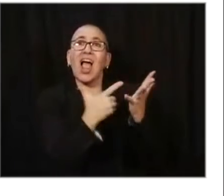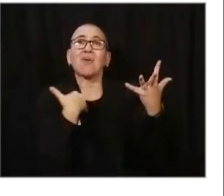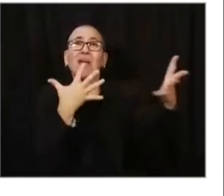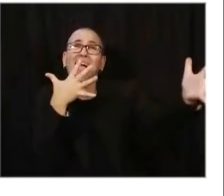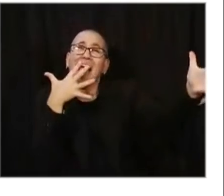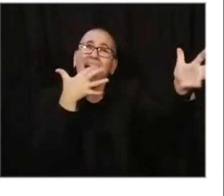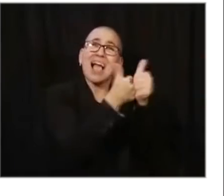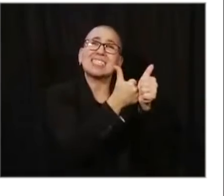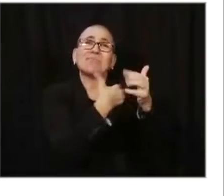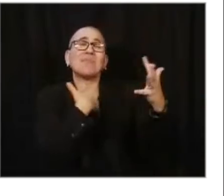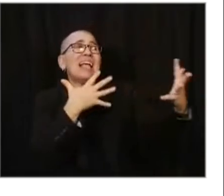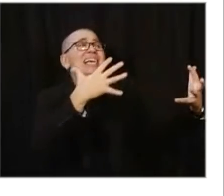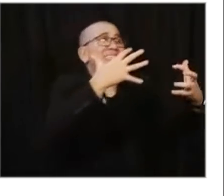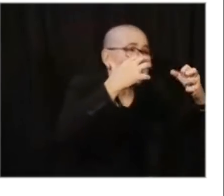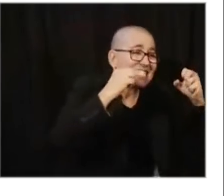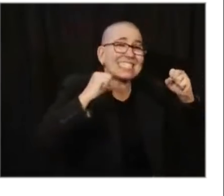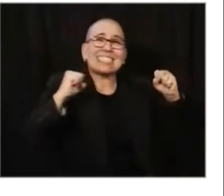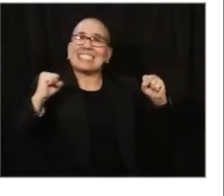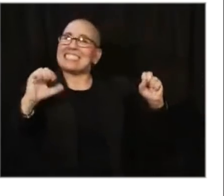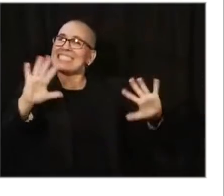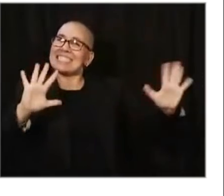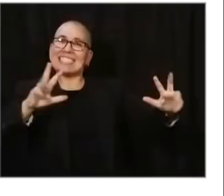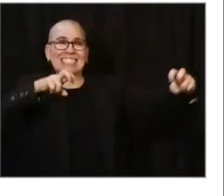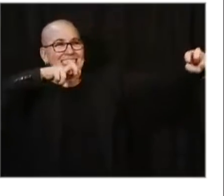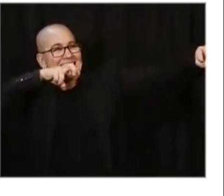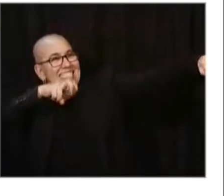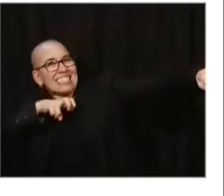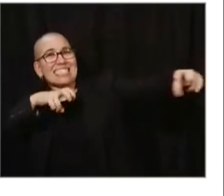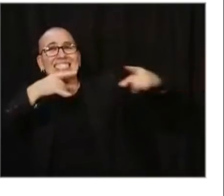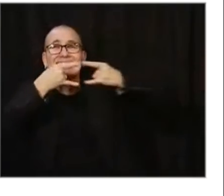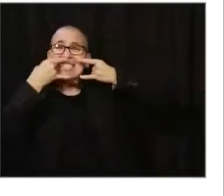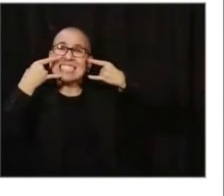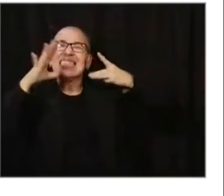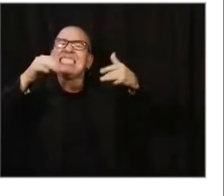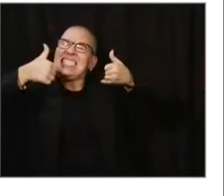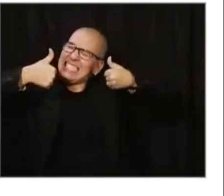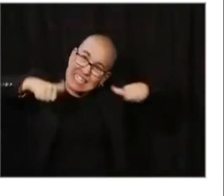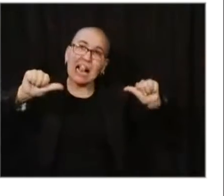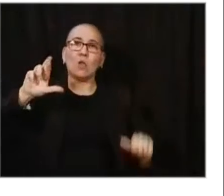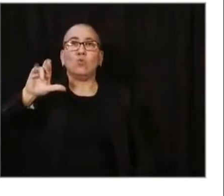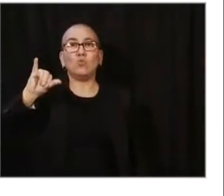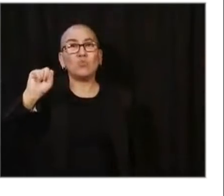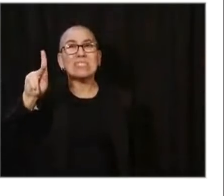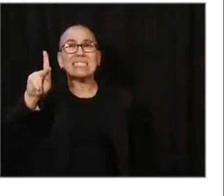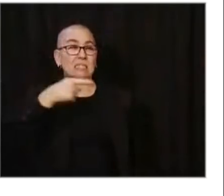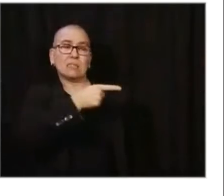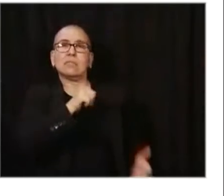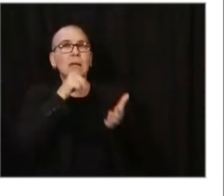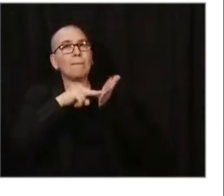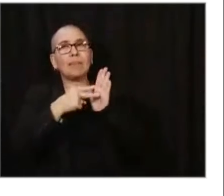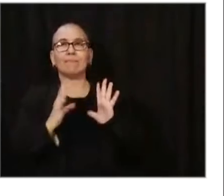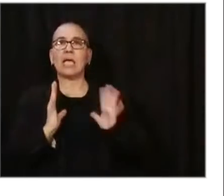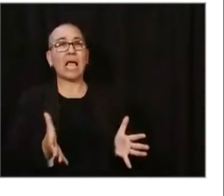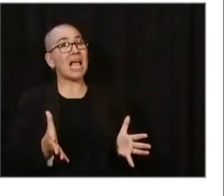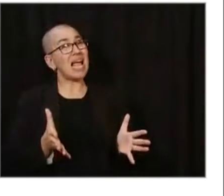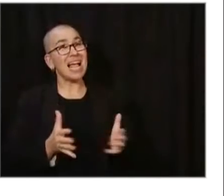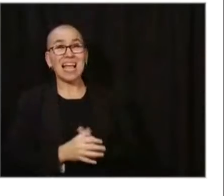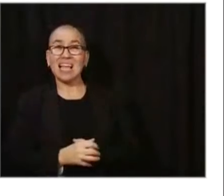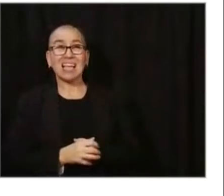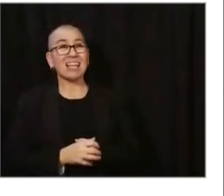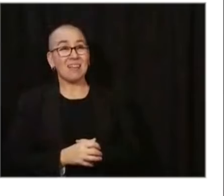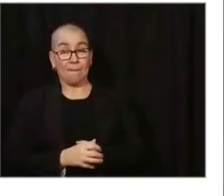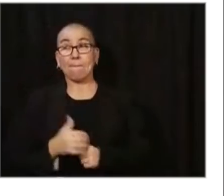distanced, that poses very little risk. Now, again, as Director Ersman would say is, it poses less risk,